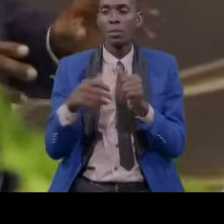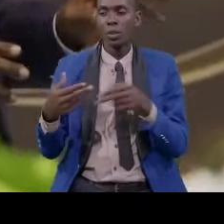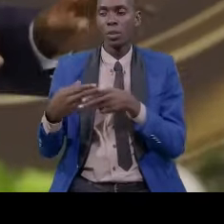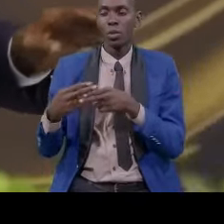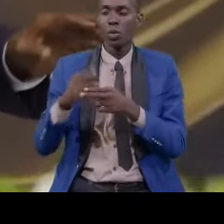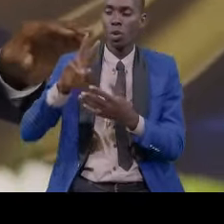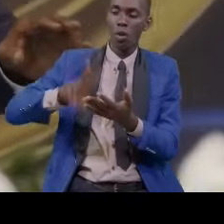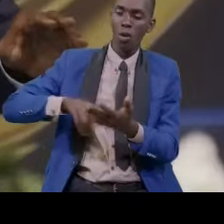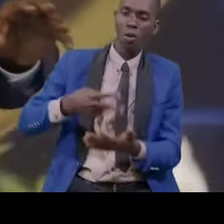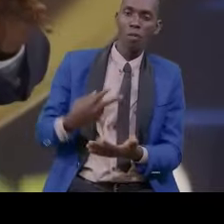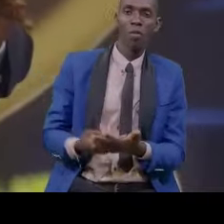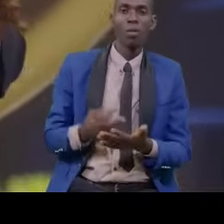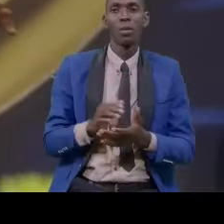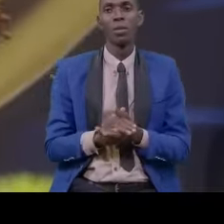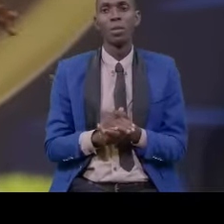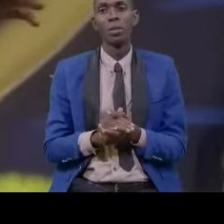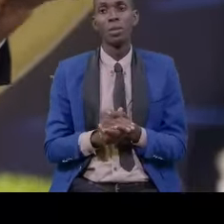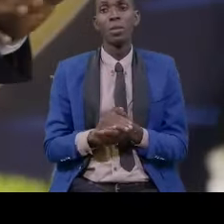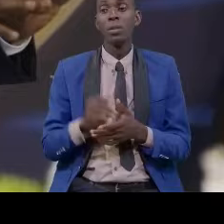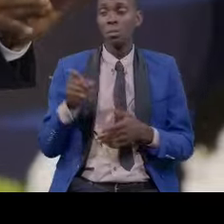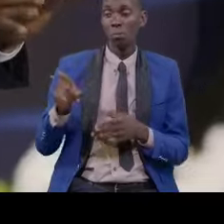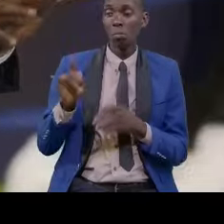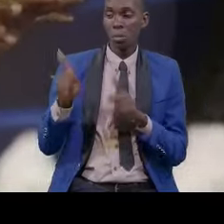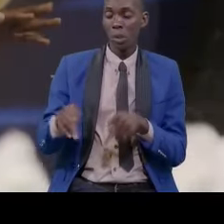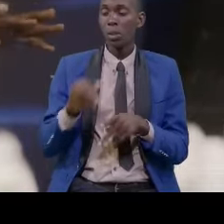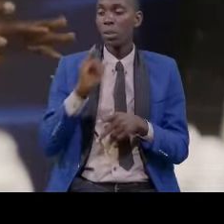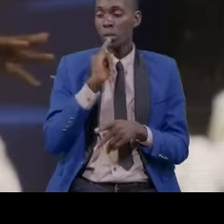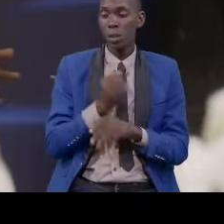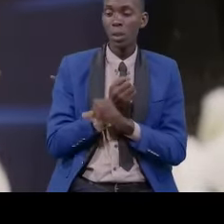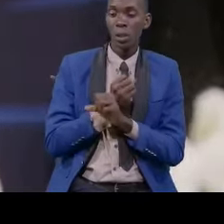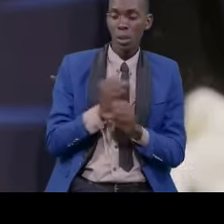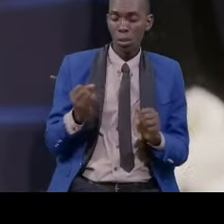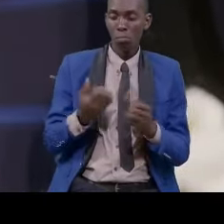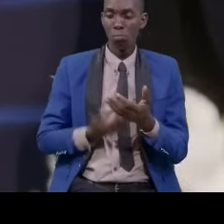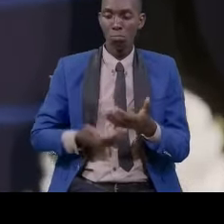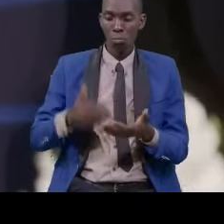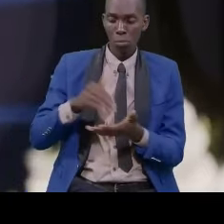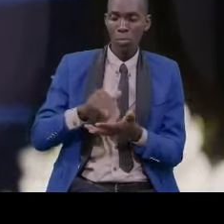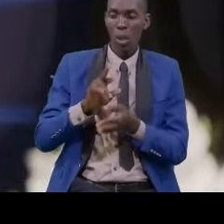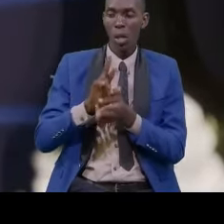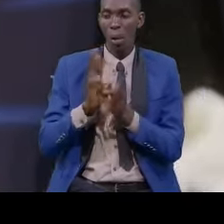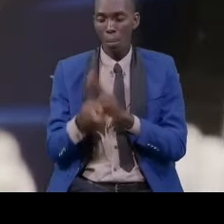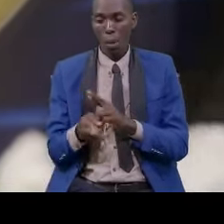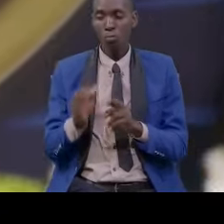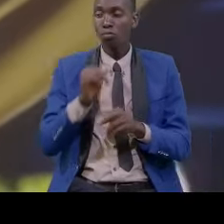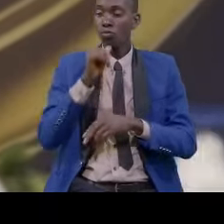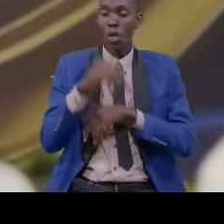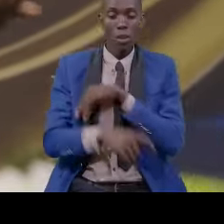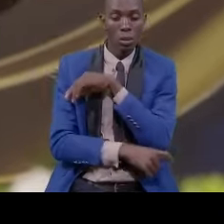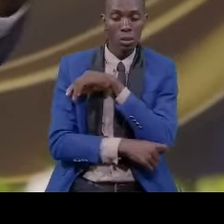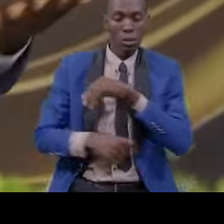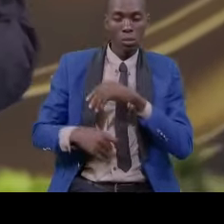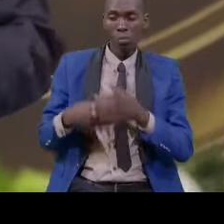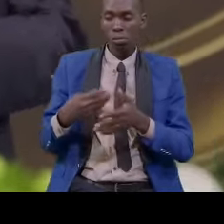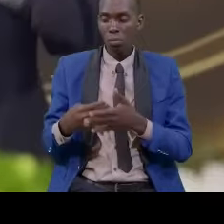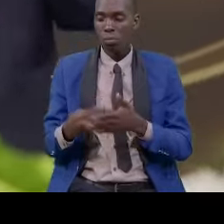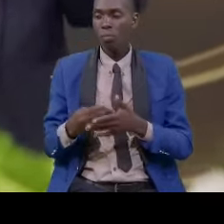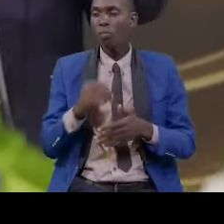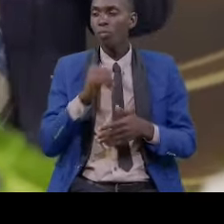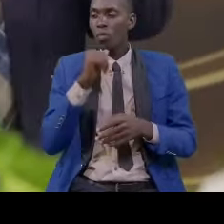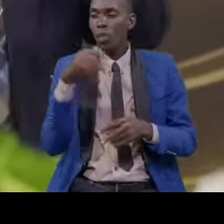born again. He is saved. He has repented. He is not stealing. He is not, doing